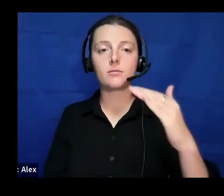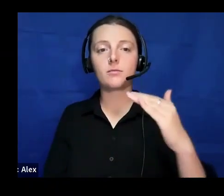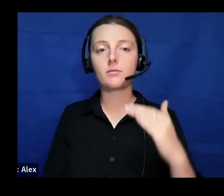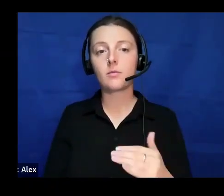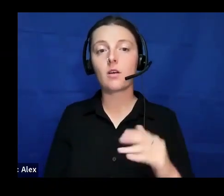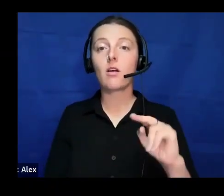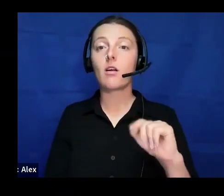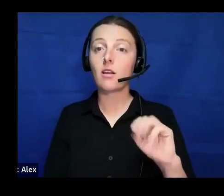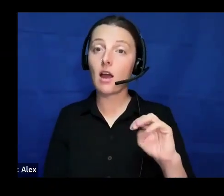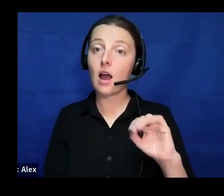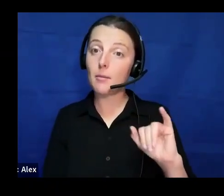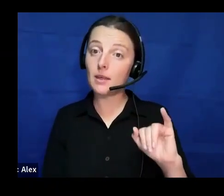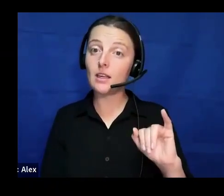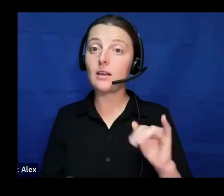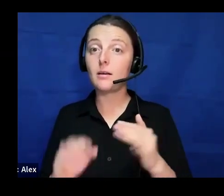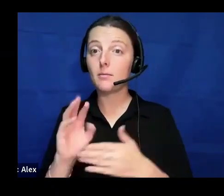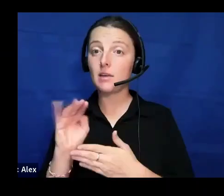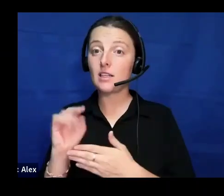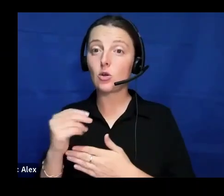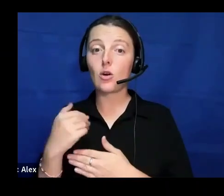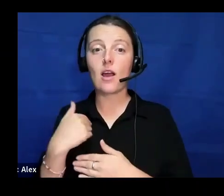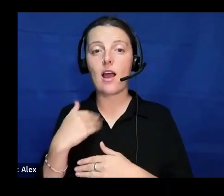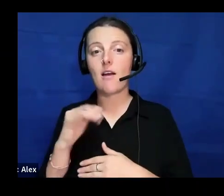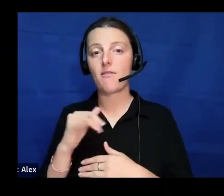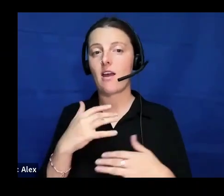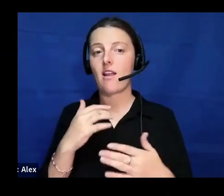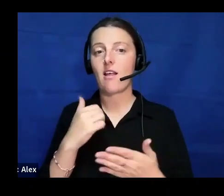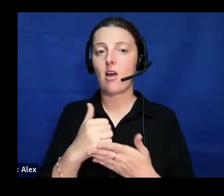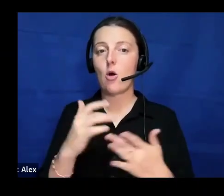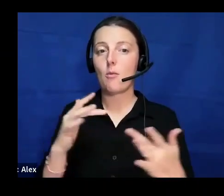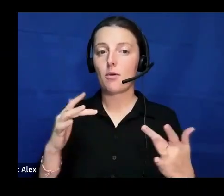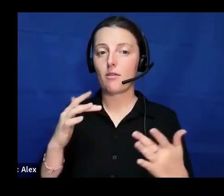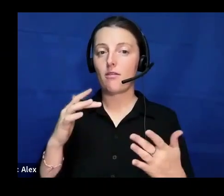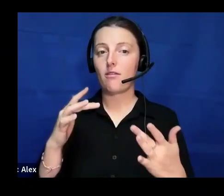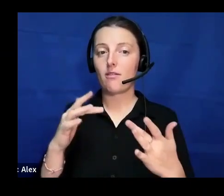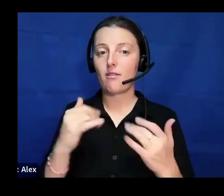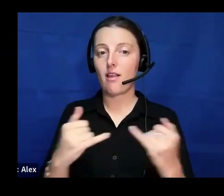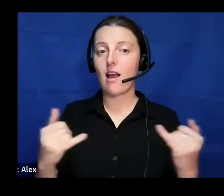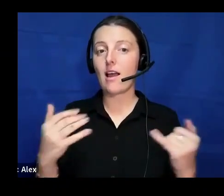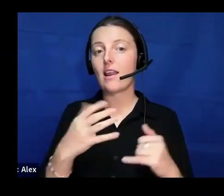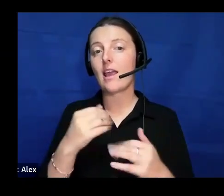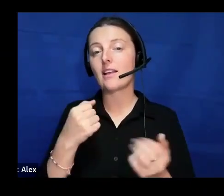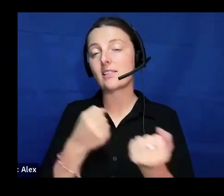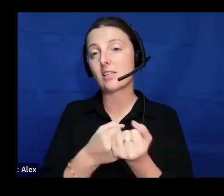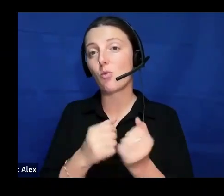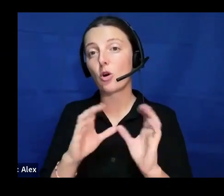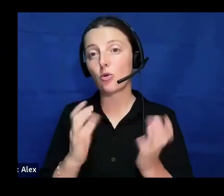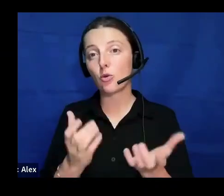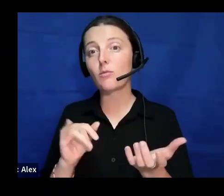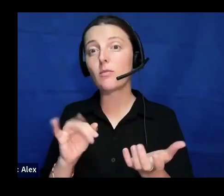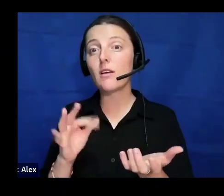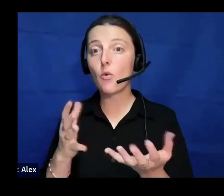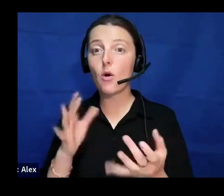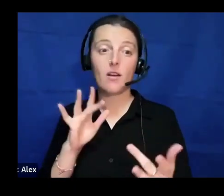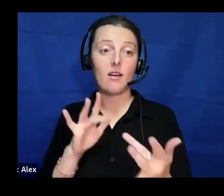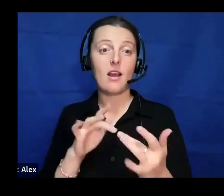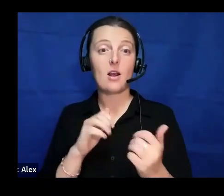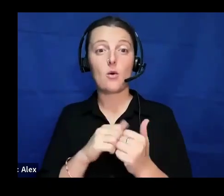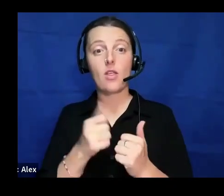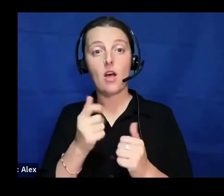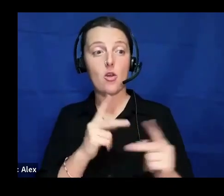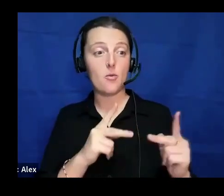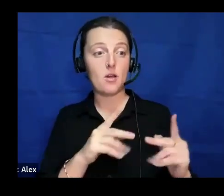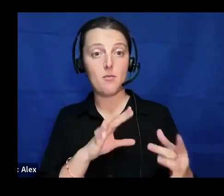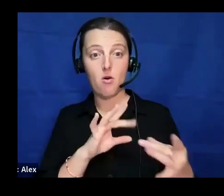helpline I mentioned, as well as support groups if connecting with individuals is something that you're looking for.